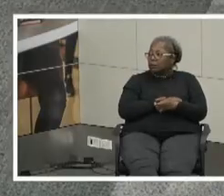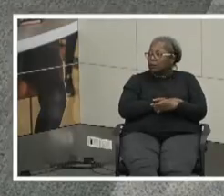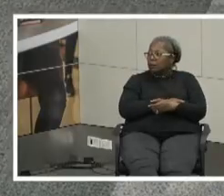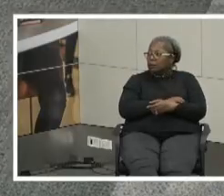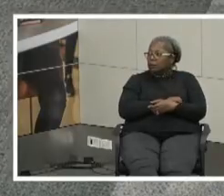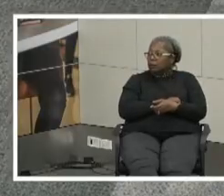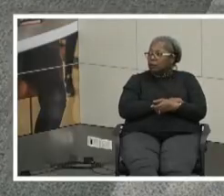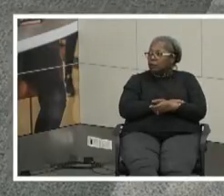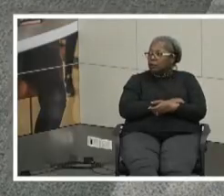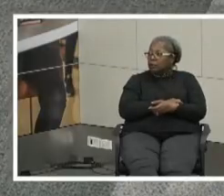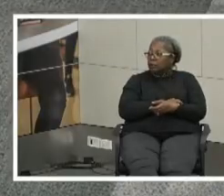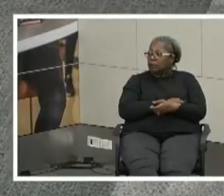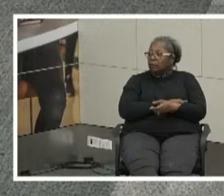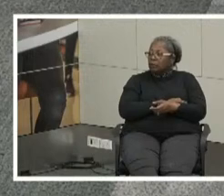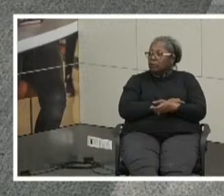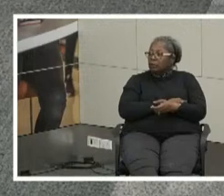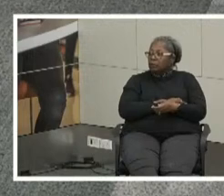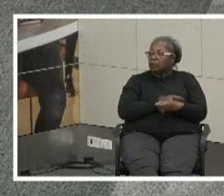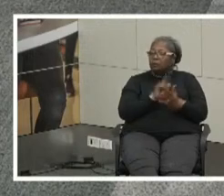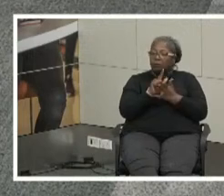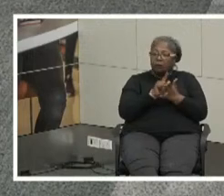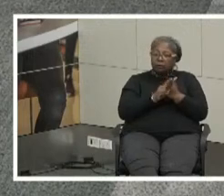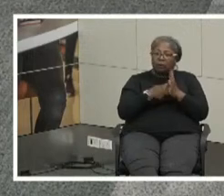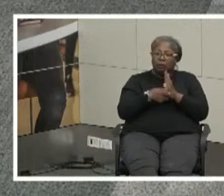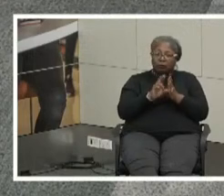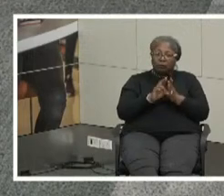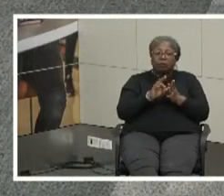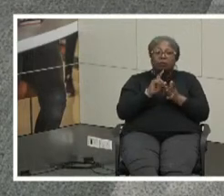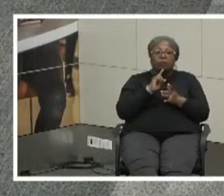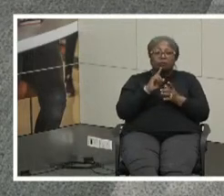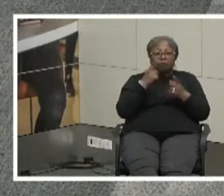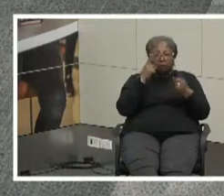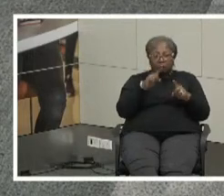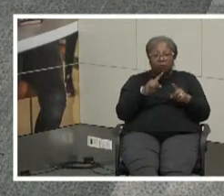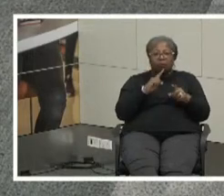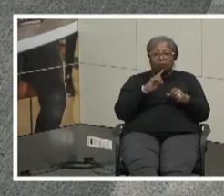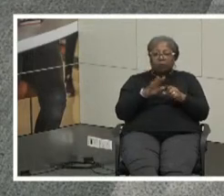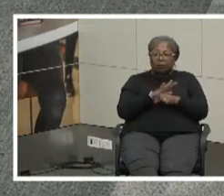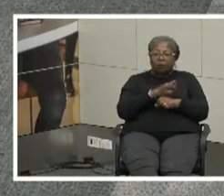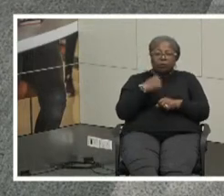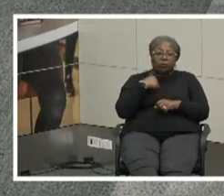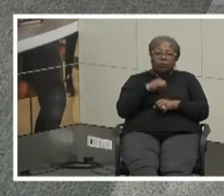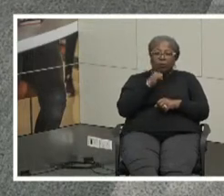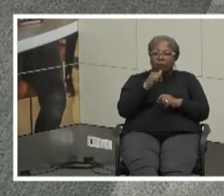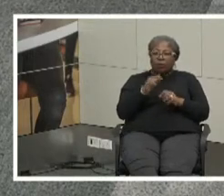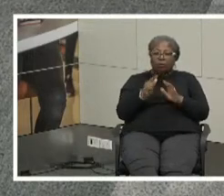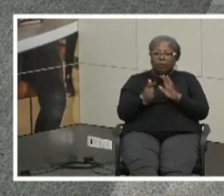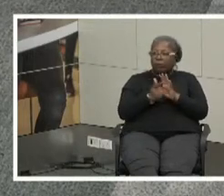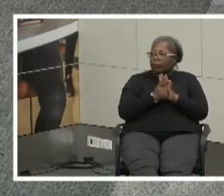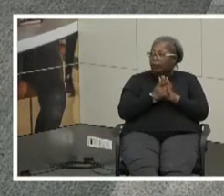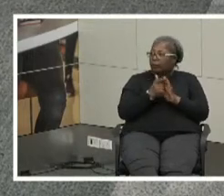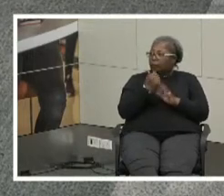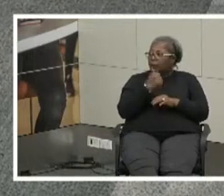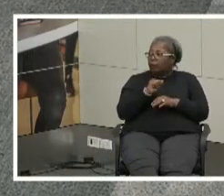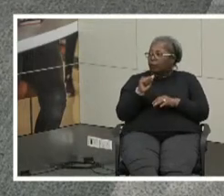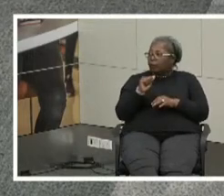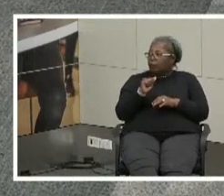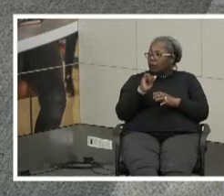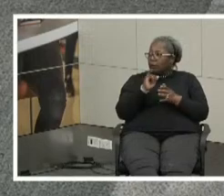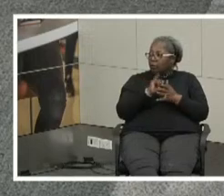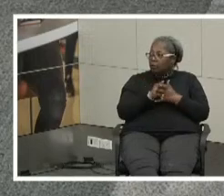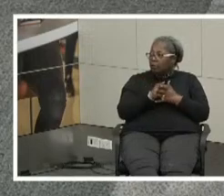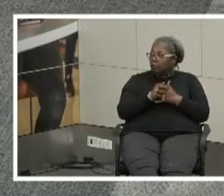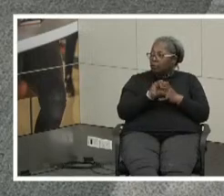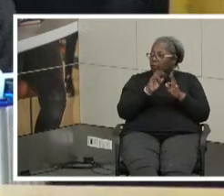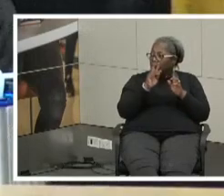ensure that there was a legal review of the agreement and that that legal review was thorough so that we would not be violating uh any of those